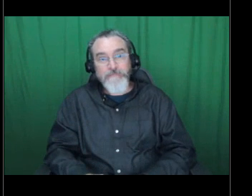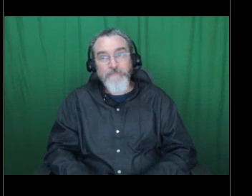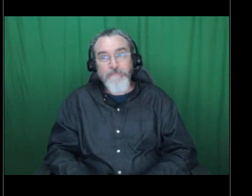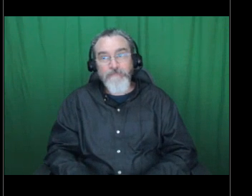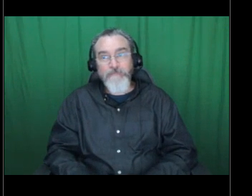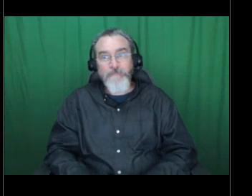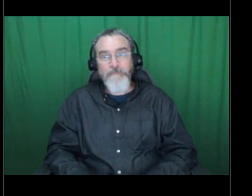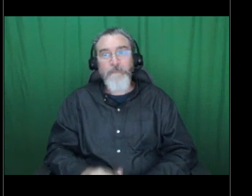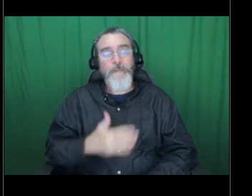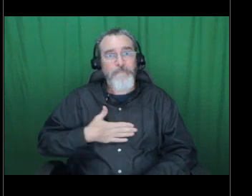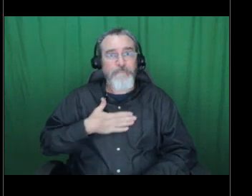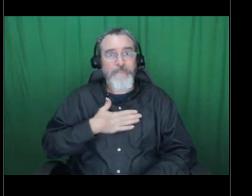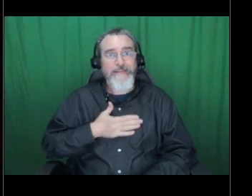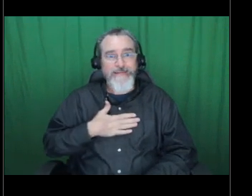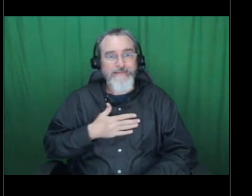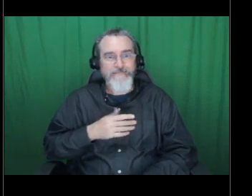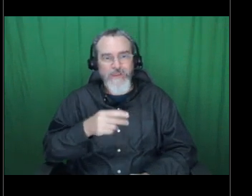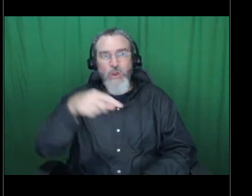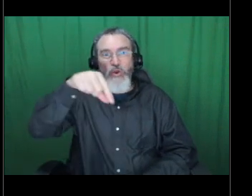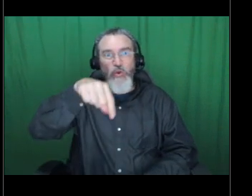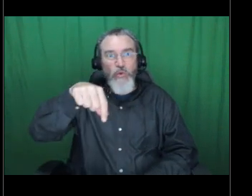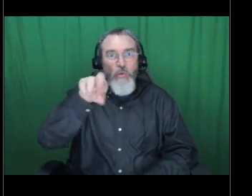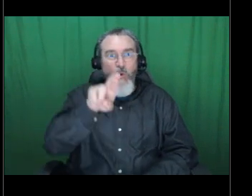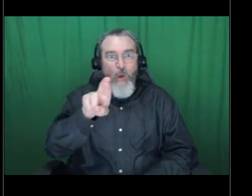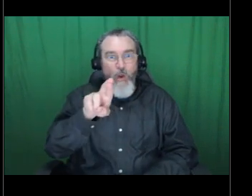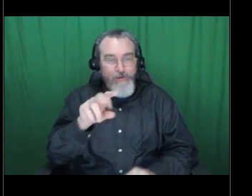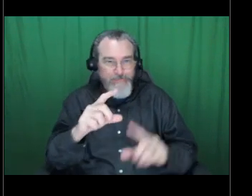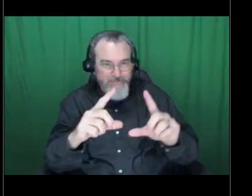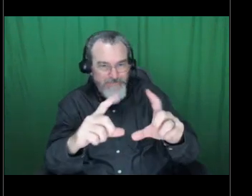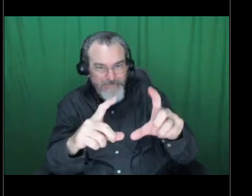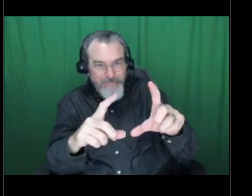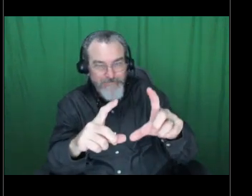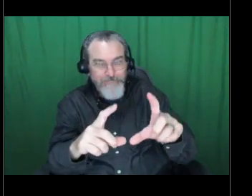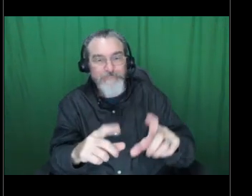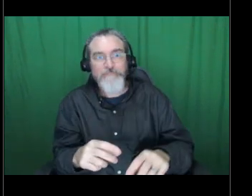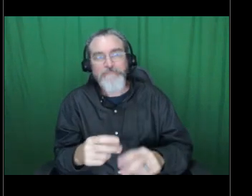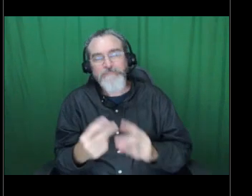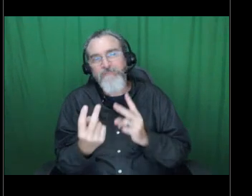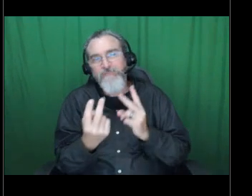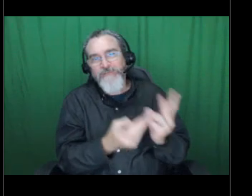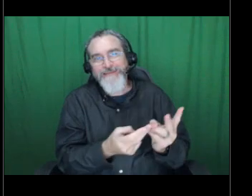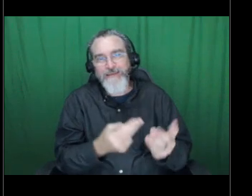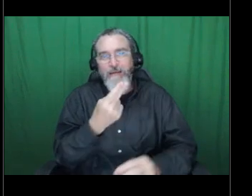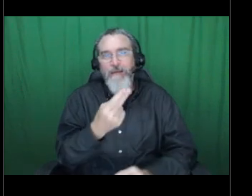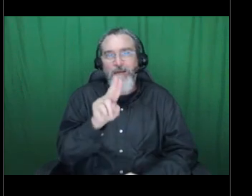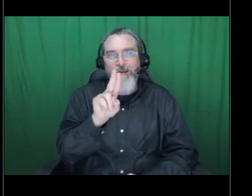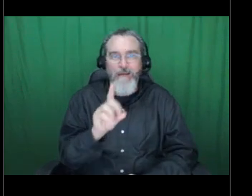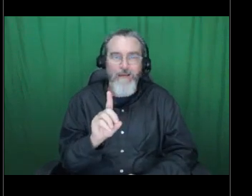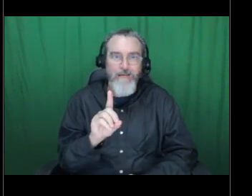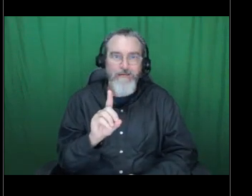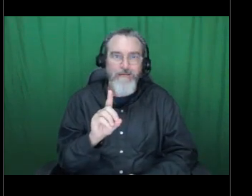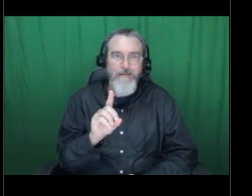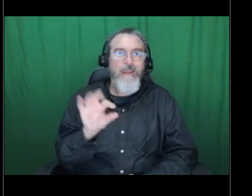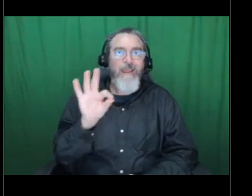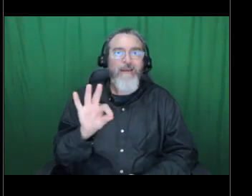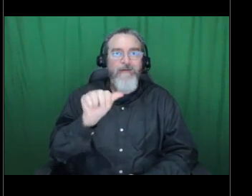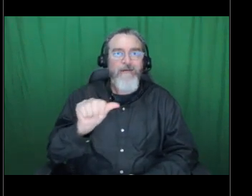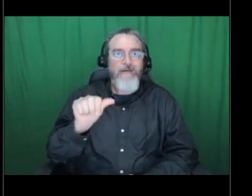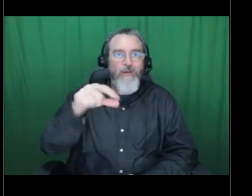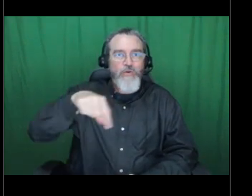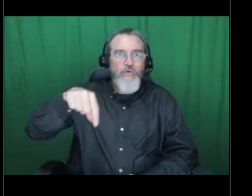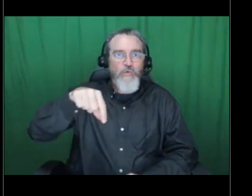approved, please scan the QR code on the screen or visit HUD's Frequently Asked